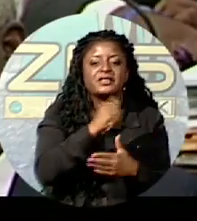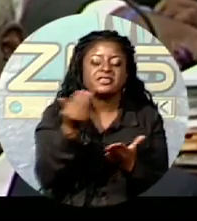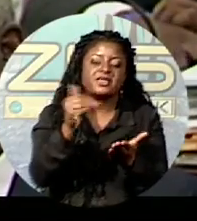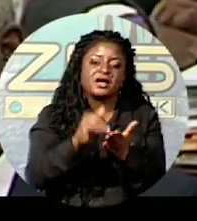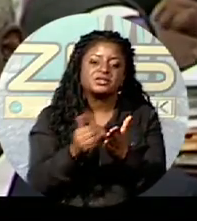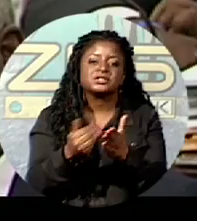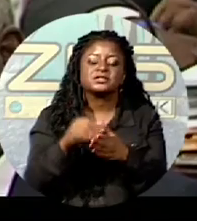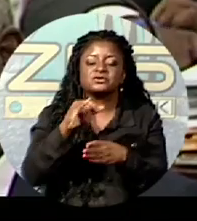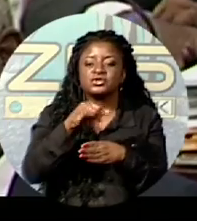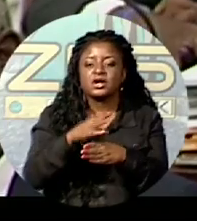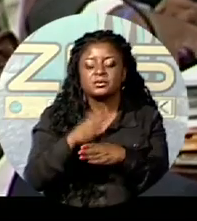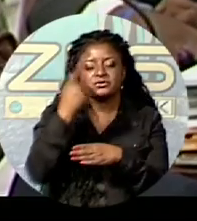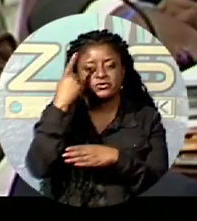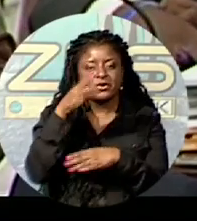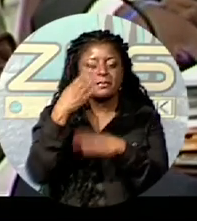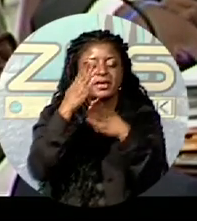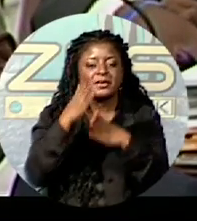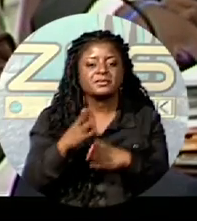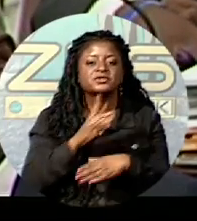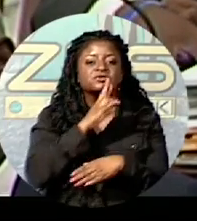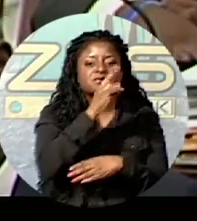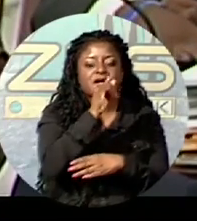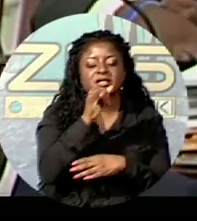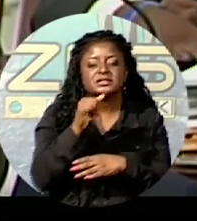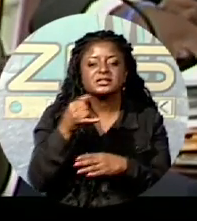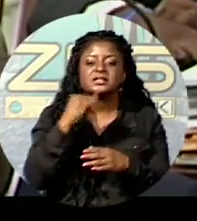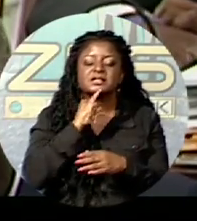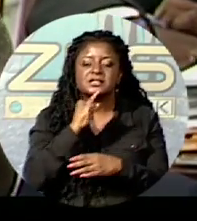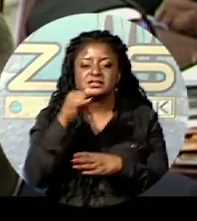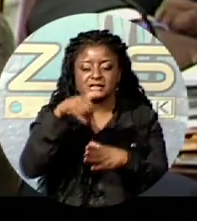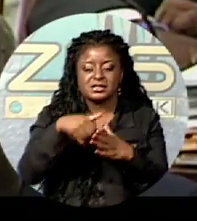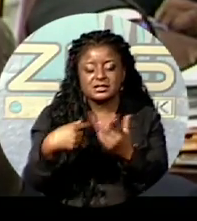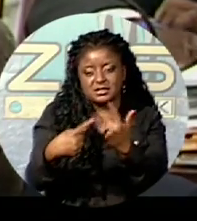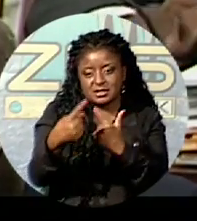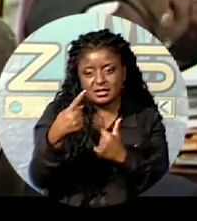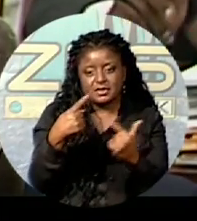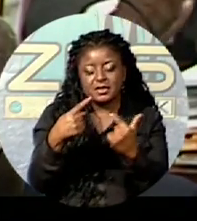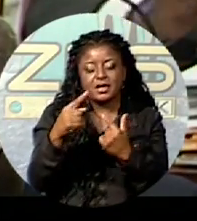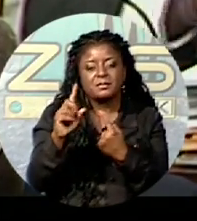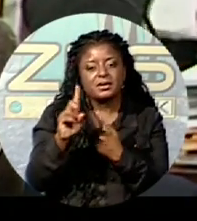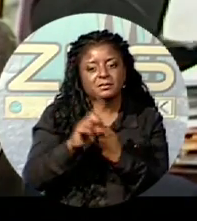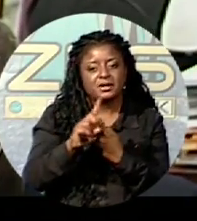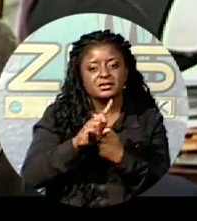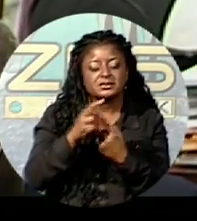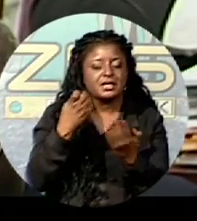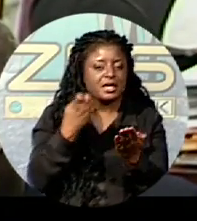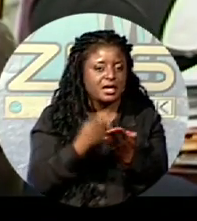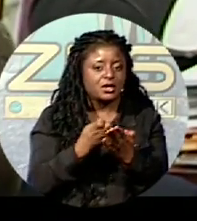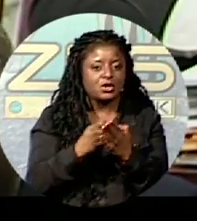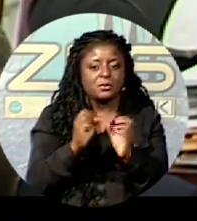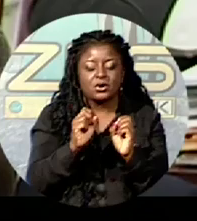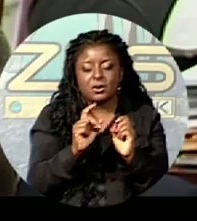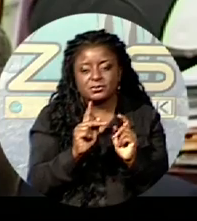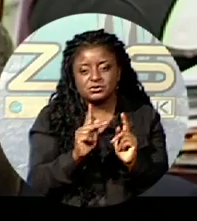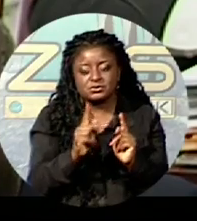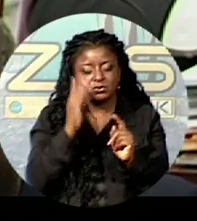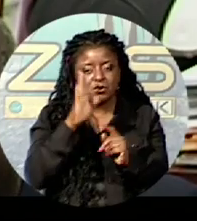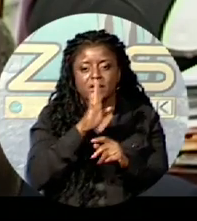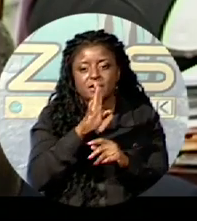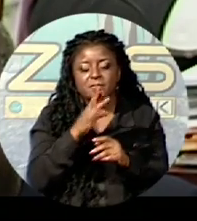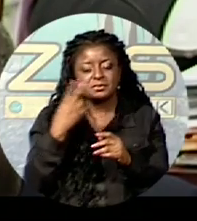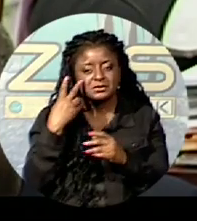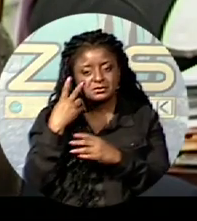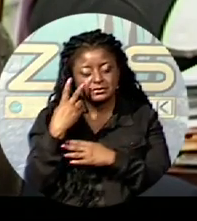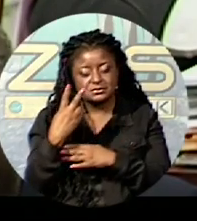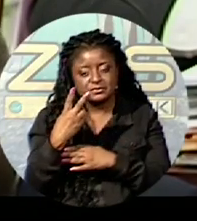the reality is that in the coming months, economic opportunities will be